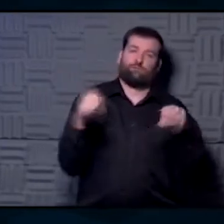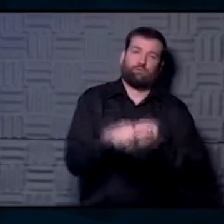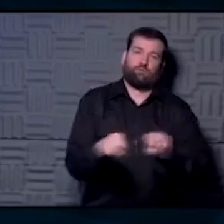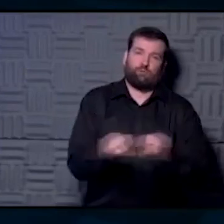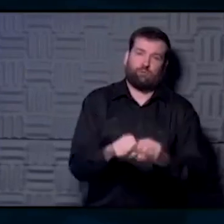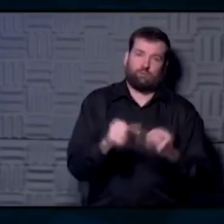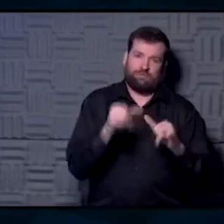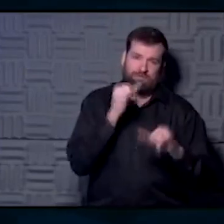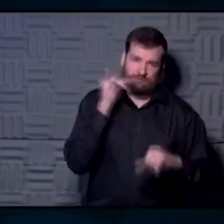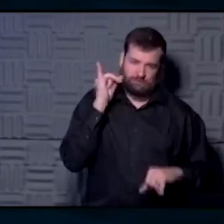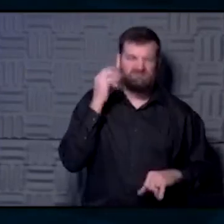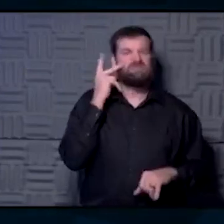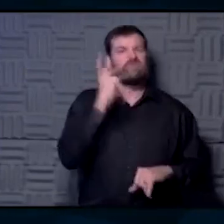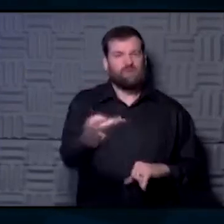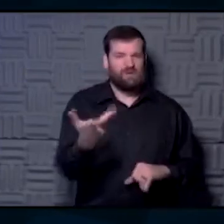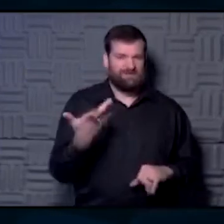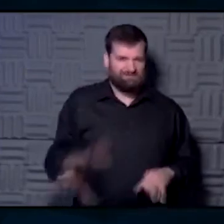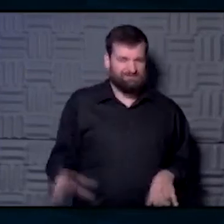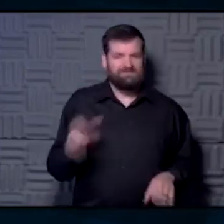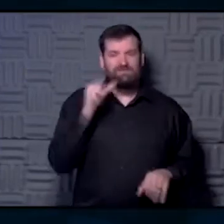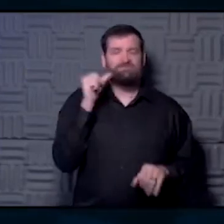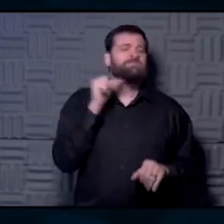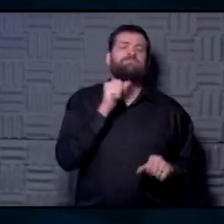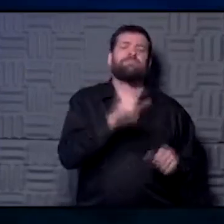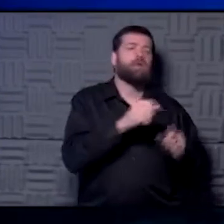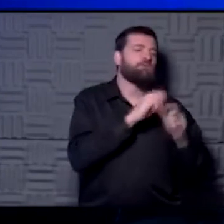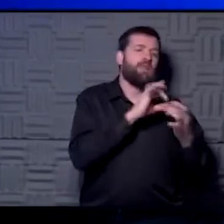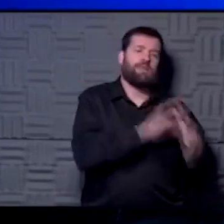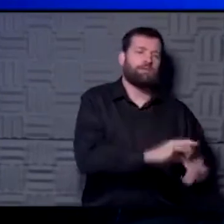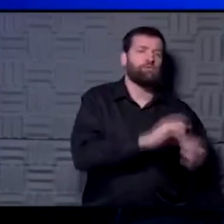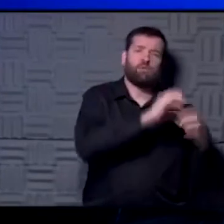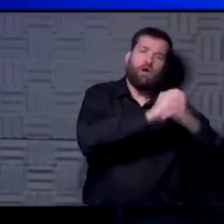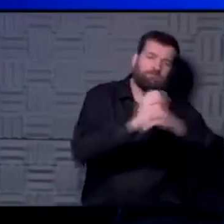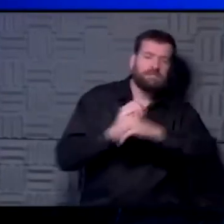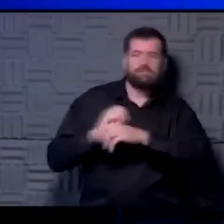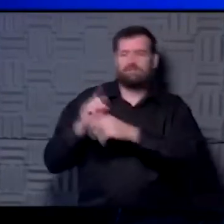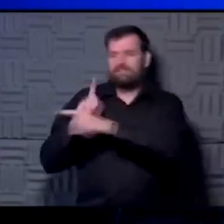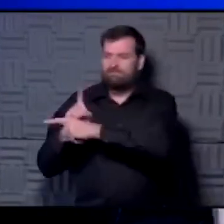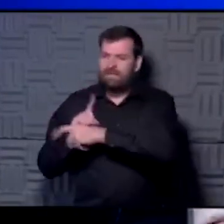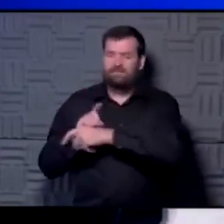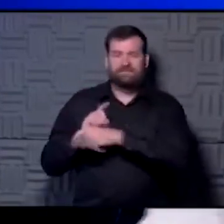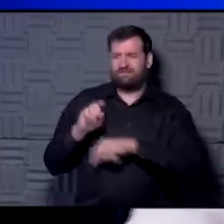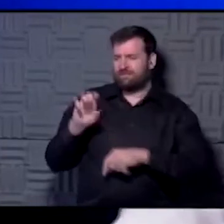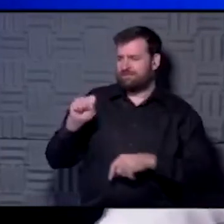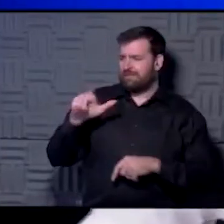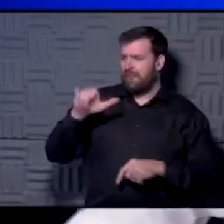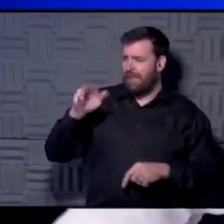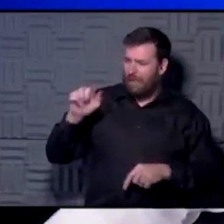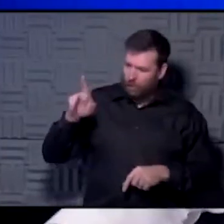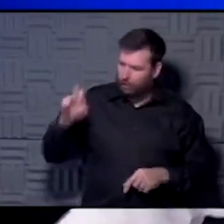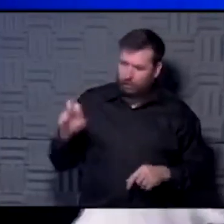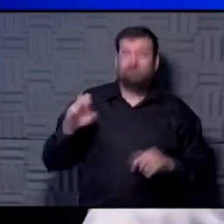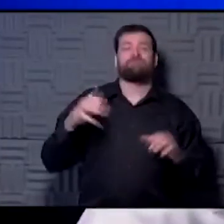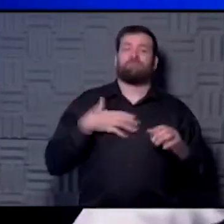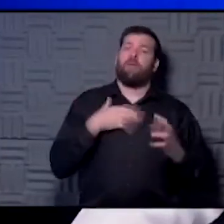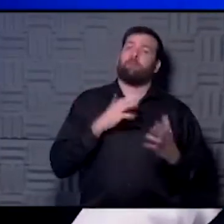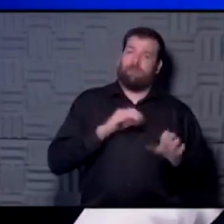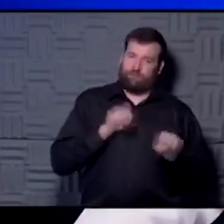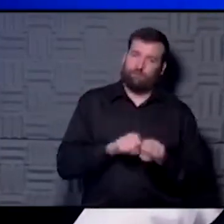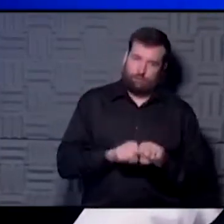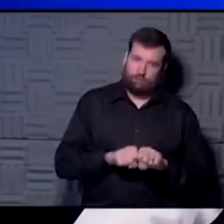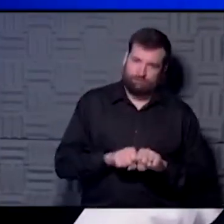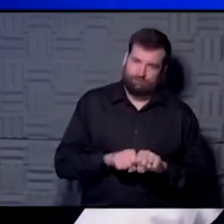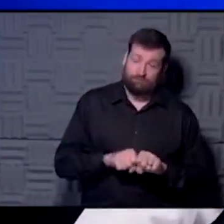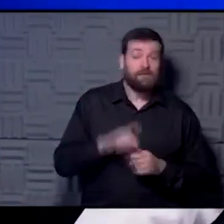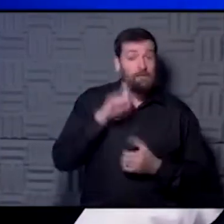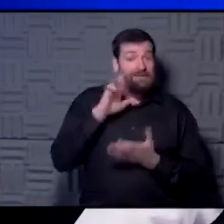on. You all saw that on the program. Had nothing to do with offense, defense, Mahomes, or Edward Solaire, whatever he said his last name. It had to do with red tennis shoes. And